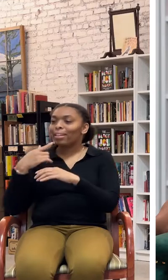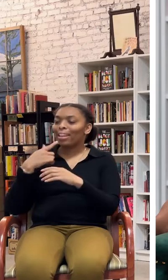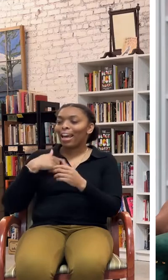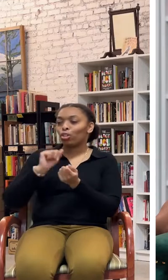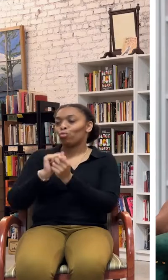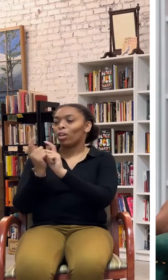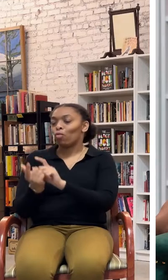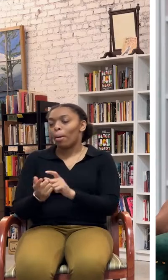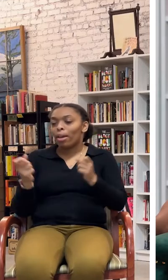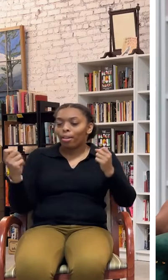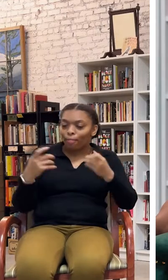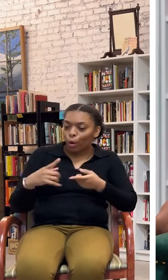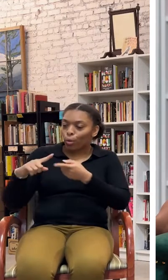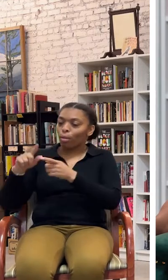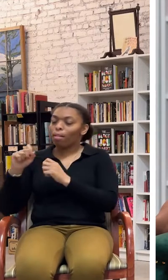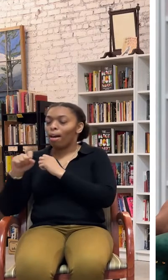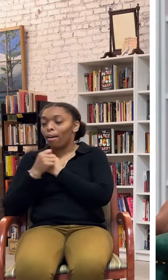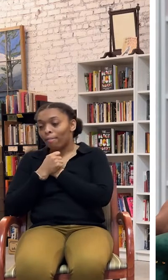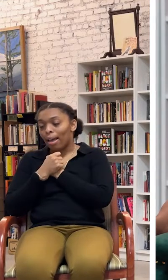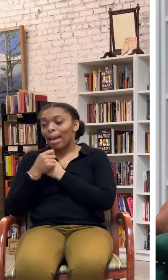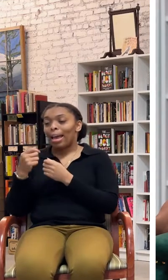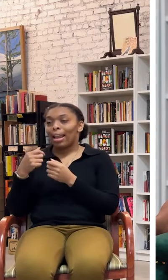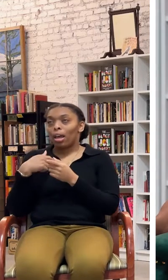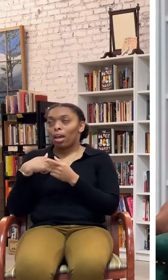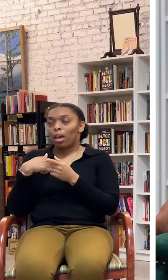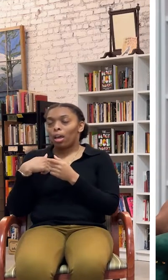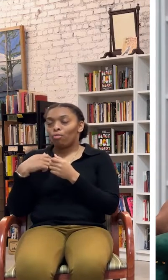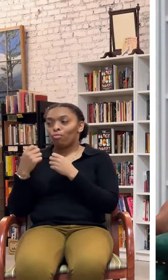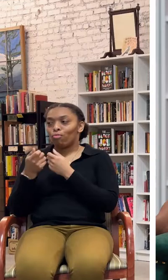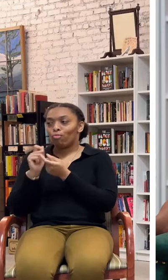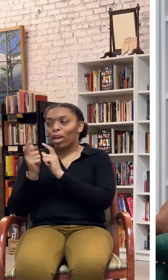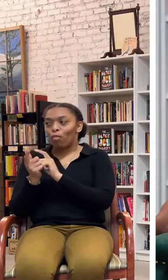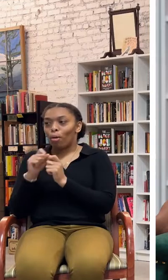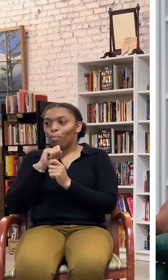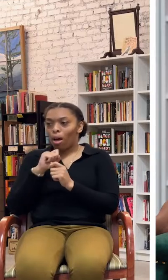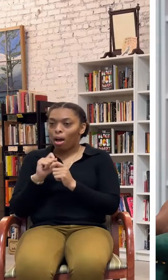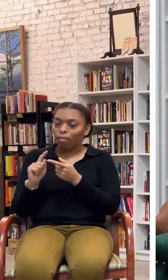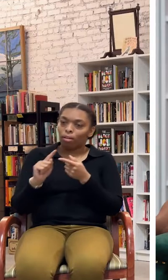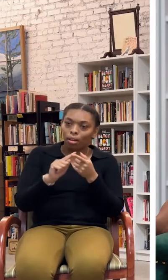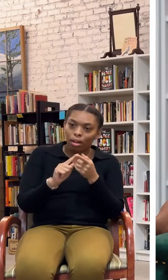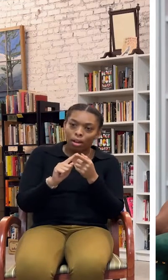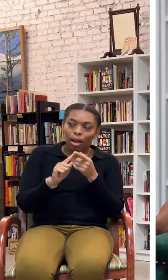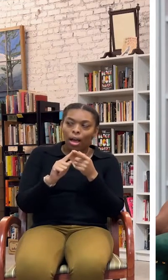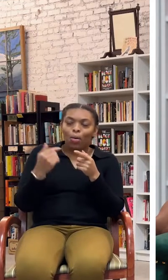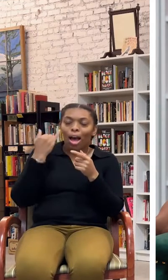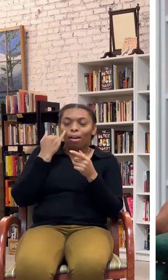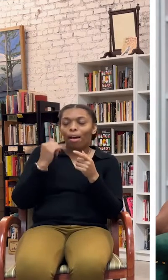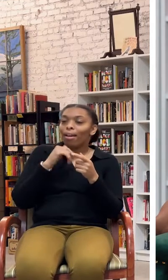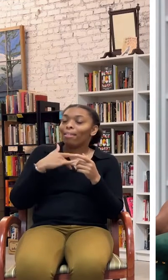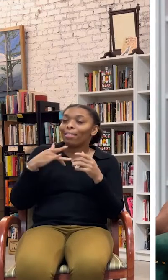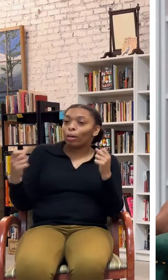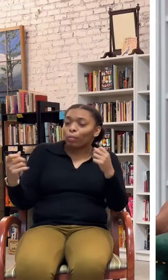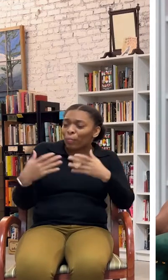love, and I transform love into joy. Whenever I felt anxious or scared or not sure of what to do, but remembering